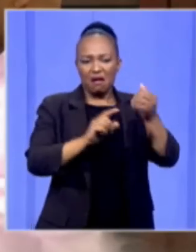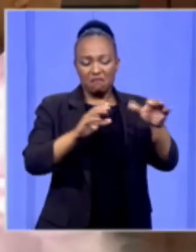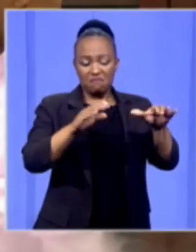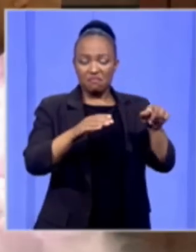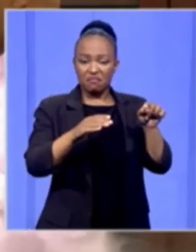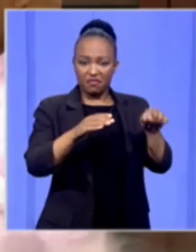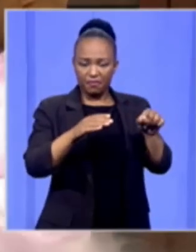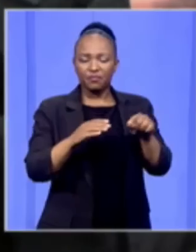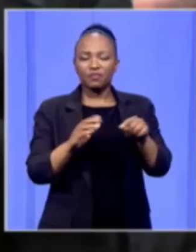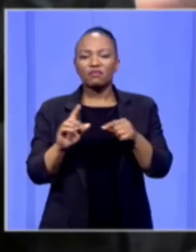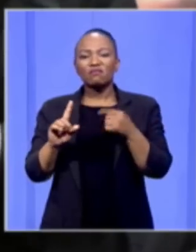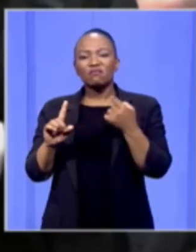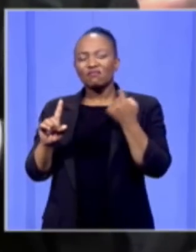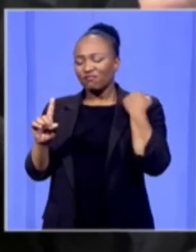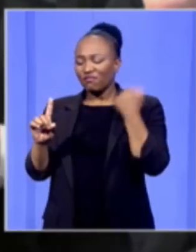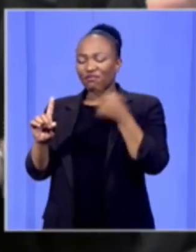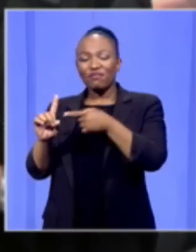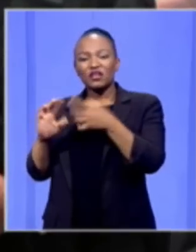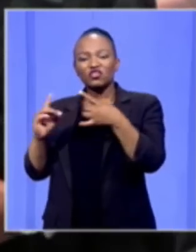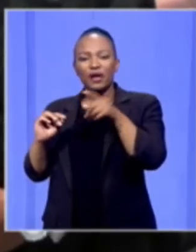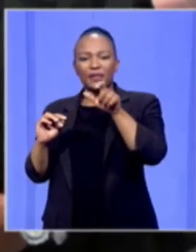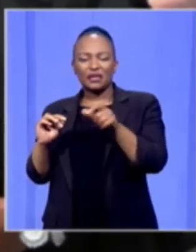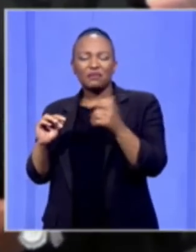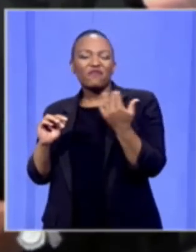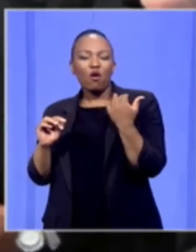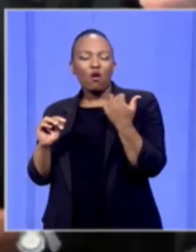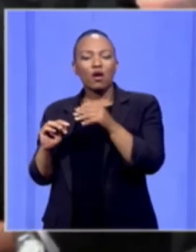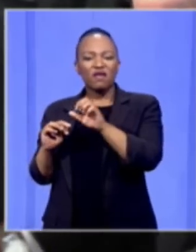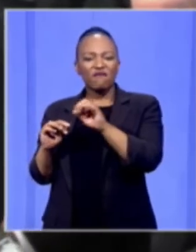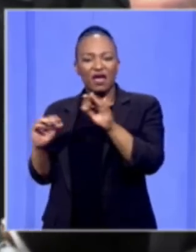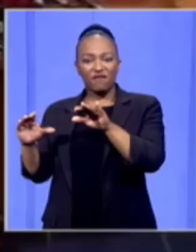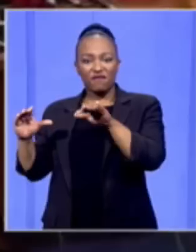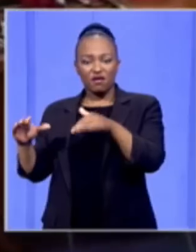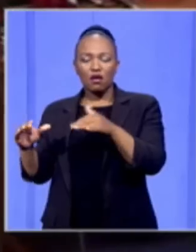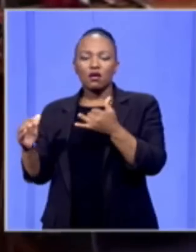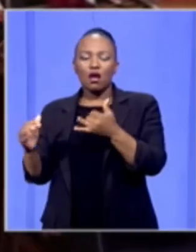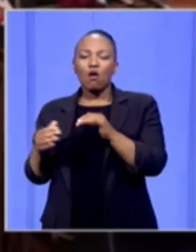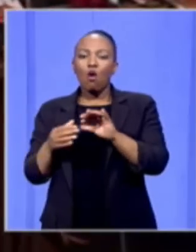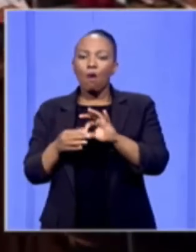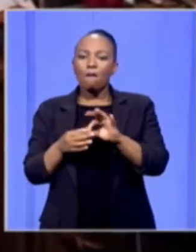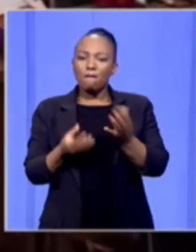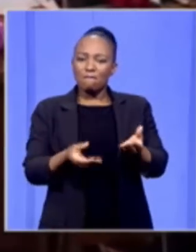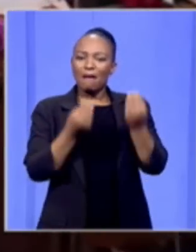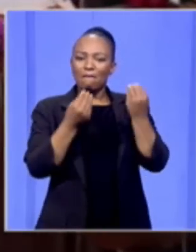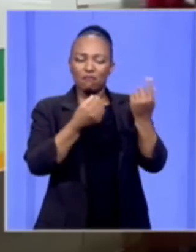Modulasetulo wa mehleng wa EFF Advocate Dalimpofu o iphumanetse le haele letjha la dipolotiki.